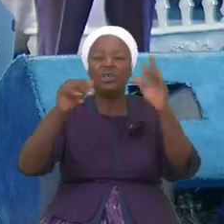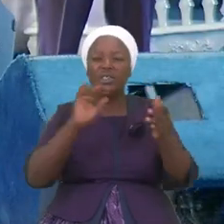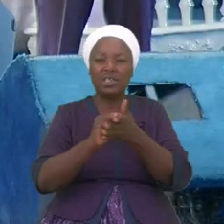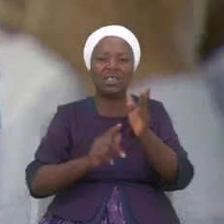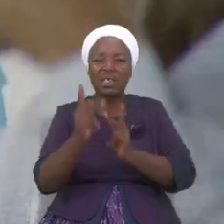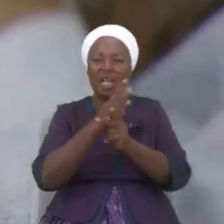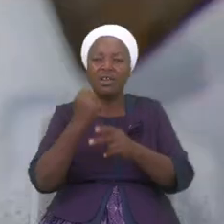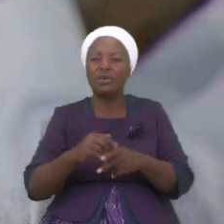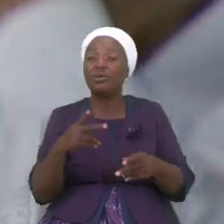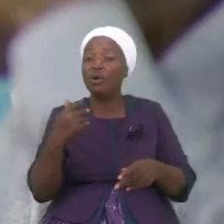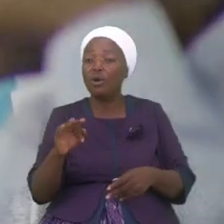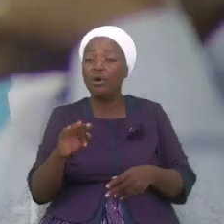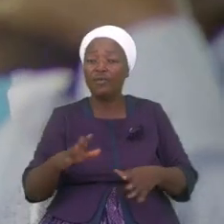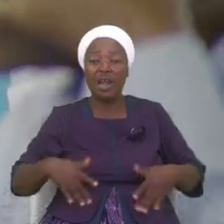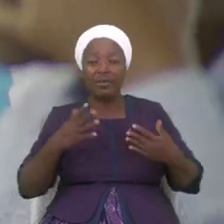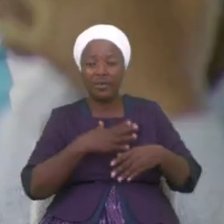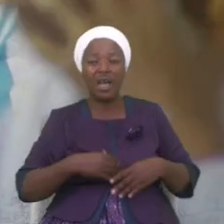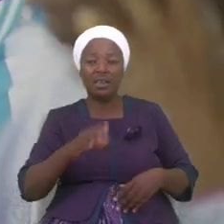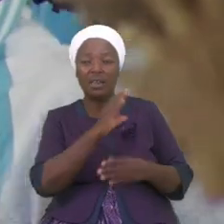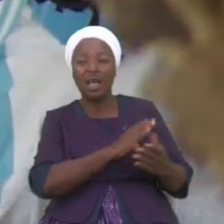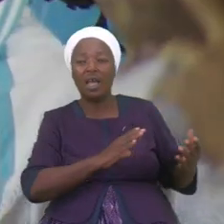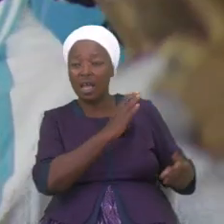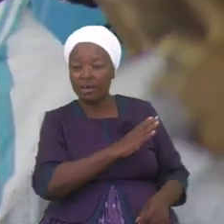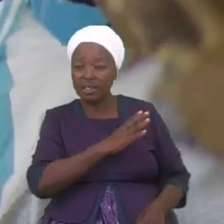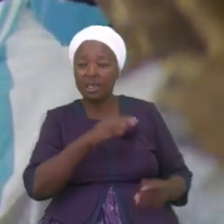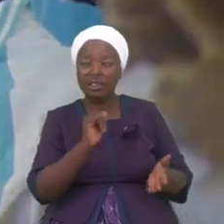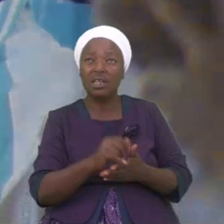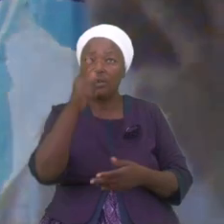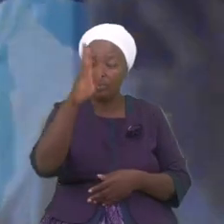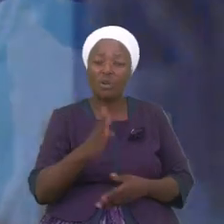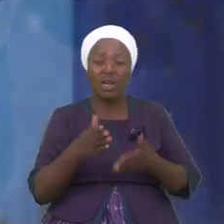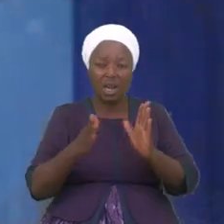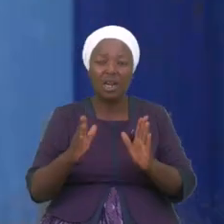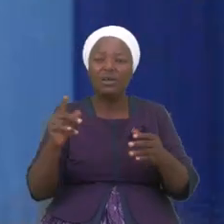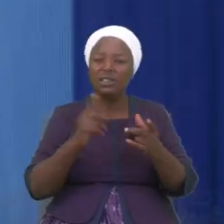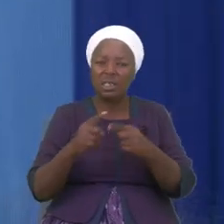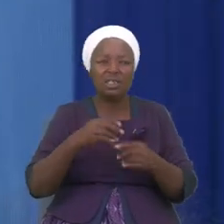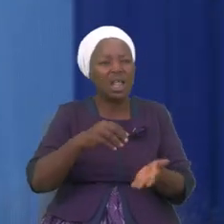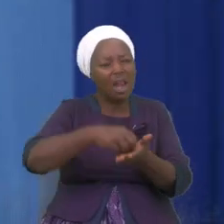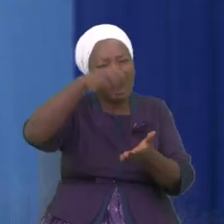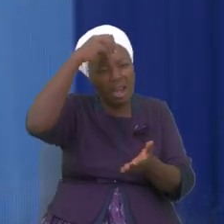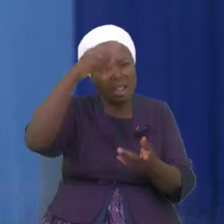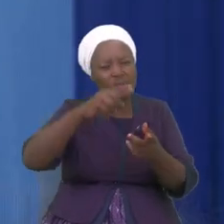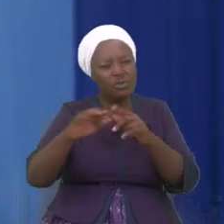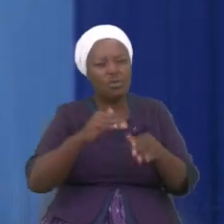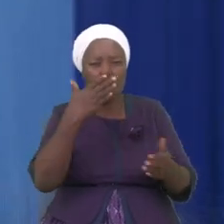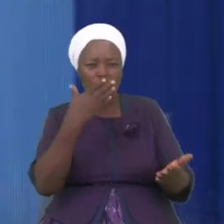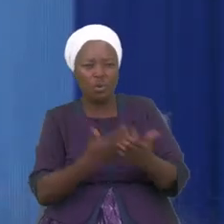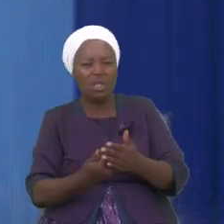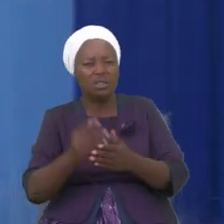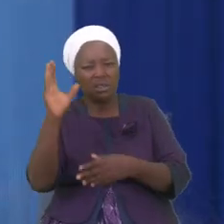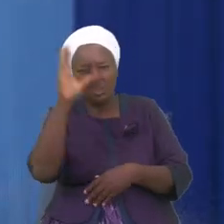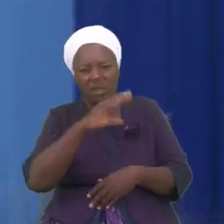character that God approves of. Learn to do well, seek judgment, that's